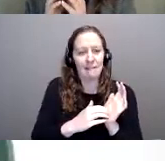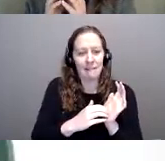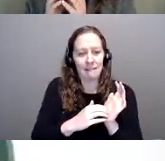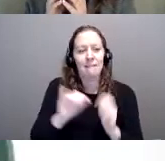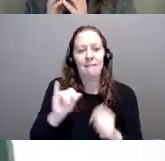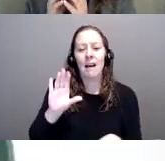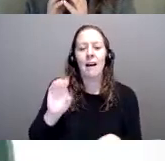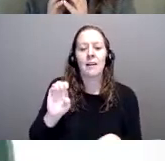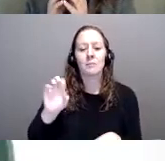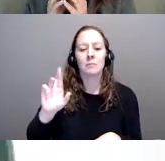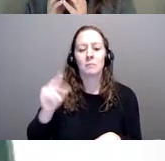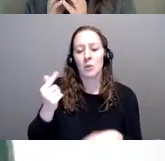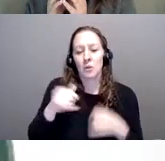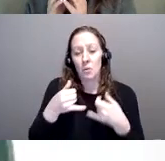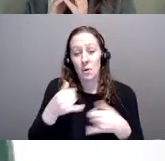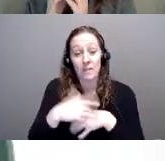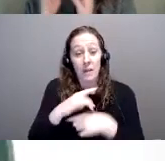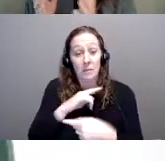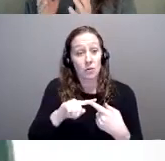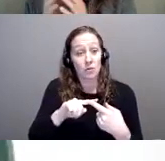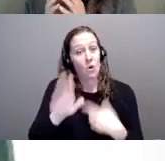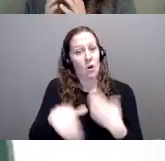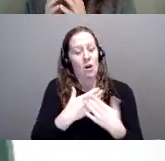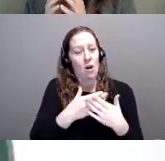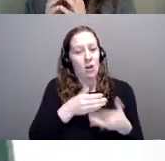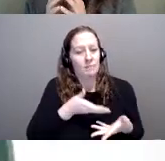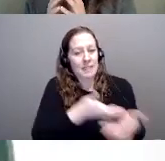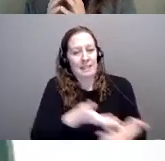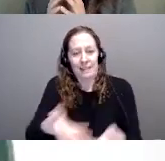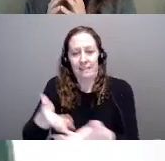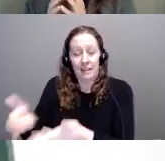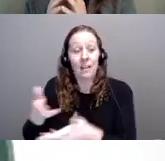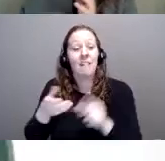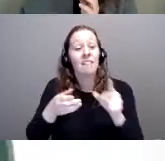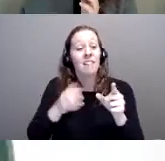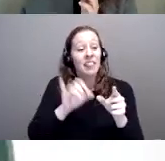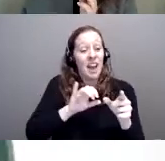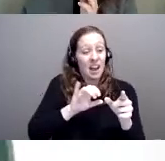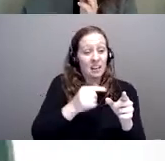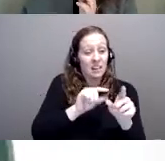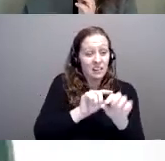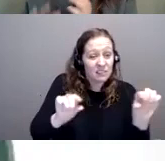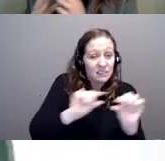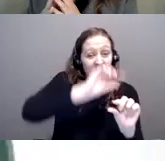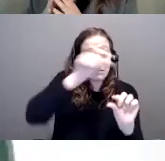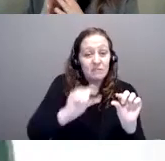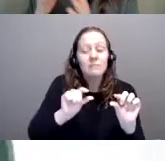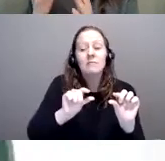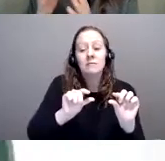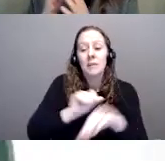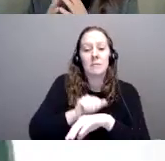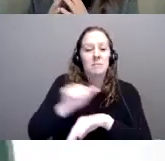Awards available to all of our recipients. They will be mailed out after the ceremony, but you can see here